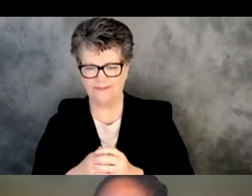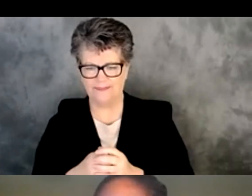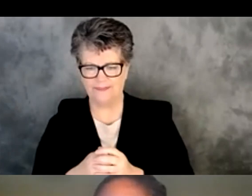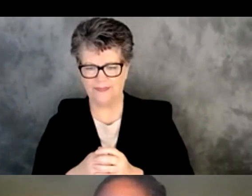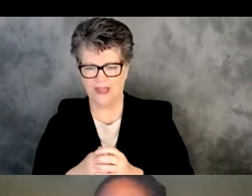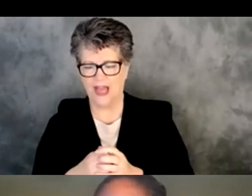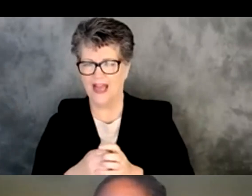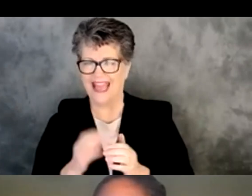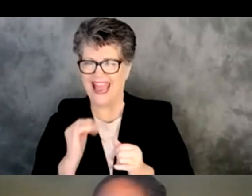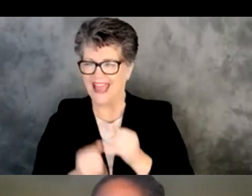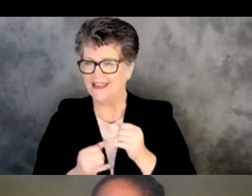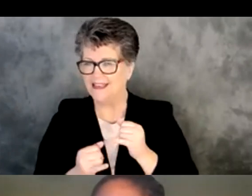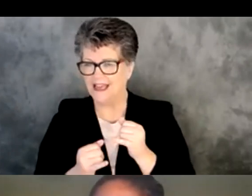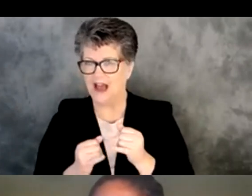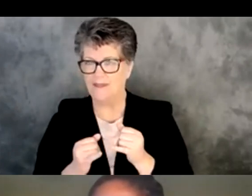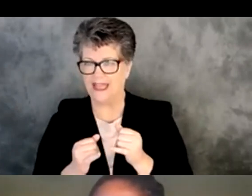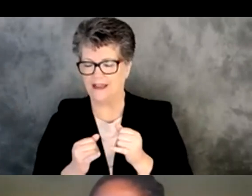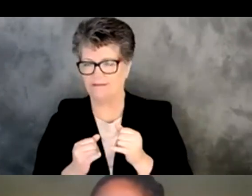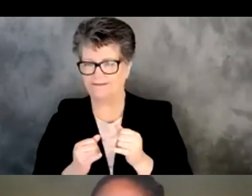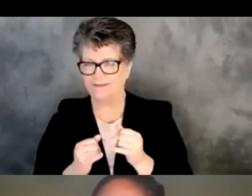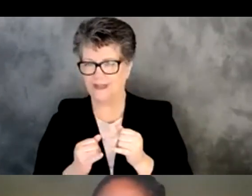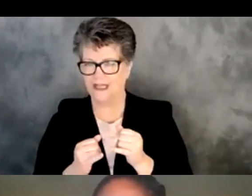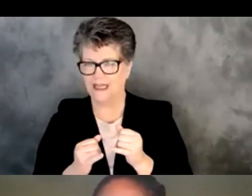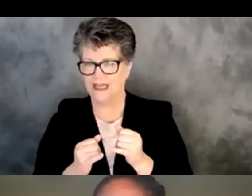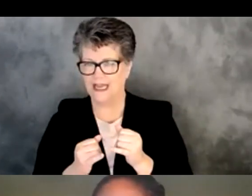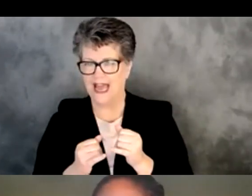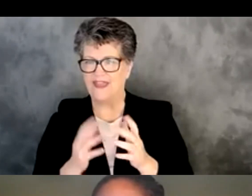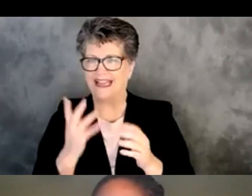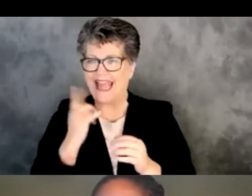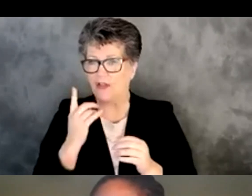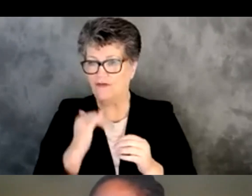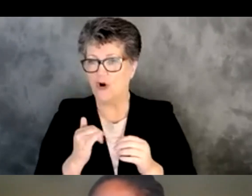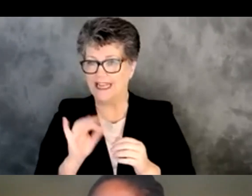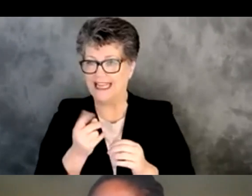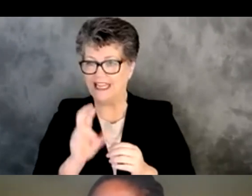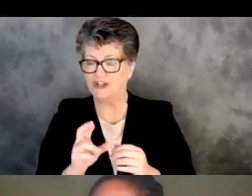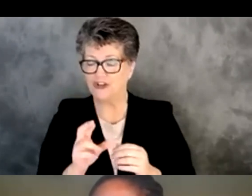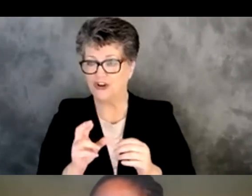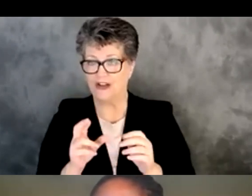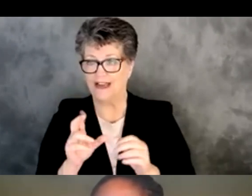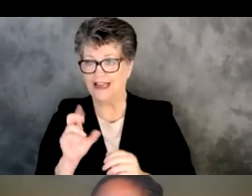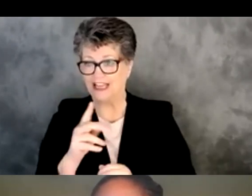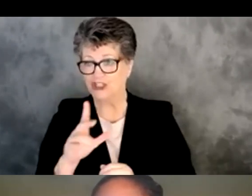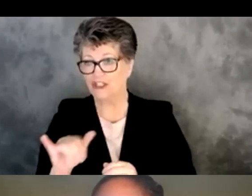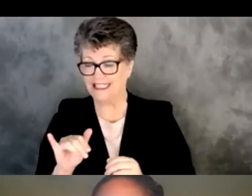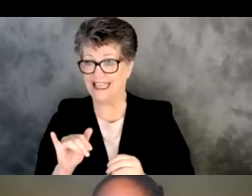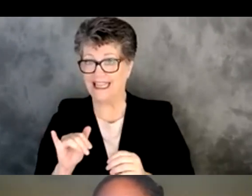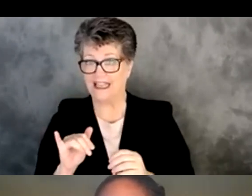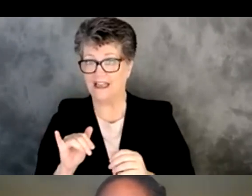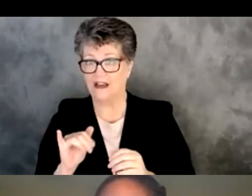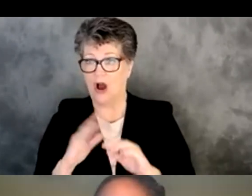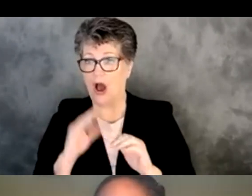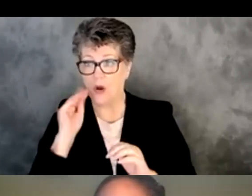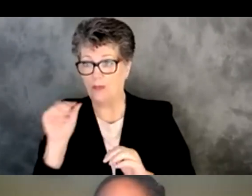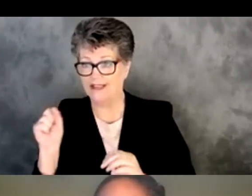end on the note of the establishment a little bit more, the California Interagency Council on Homelessness, which I mentioned earlier.